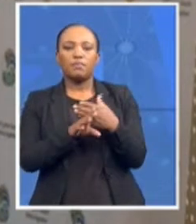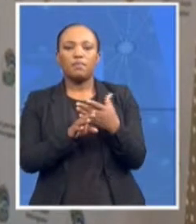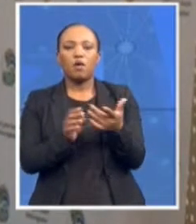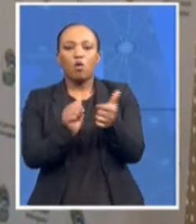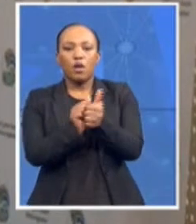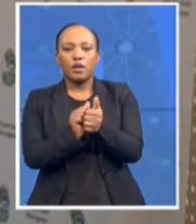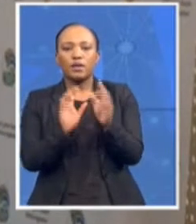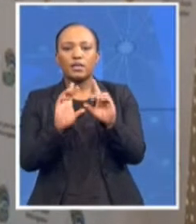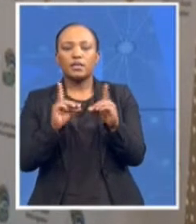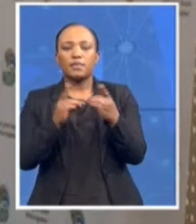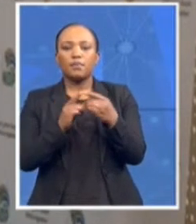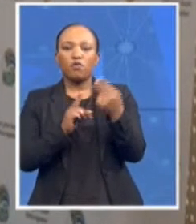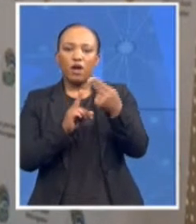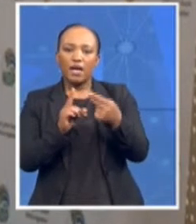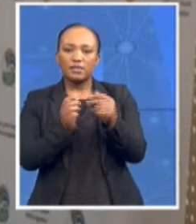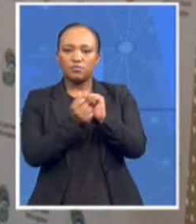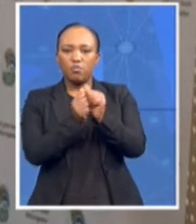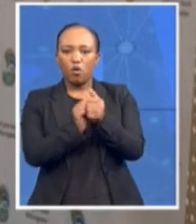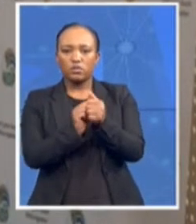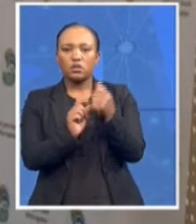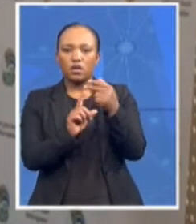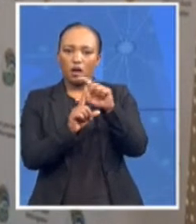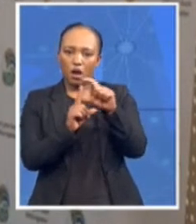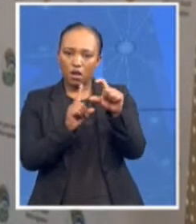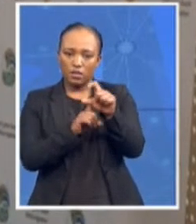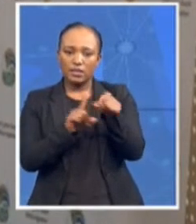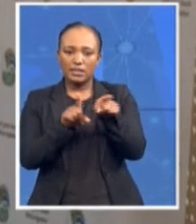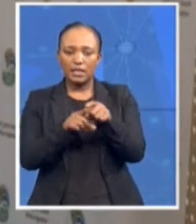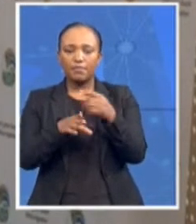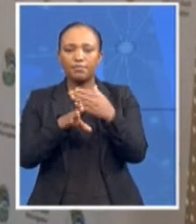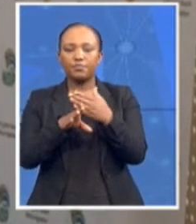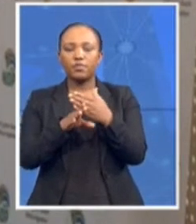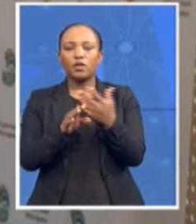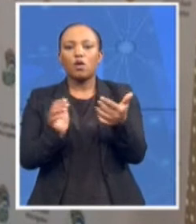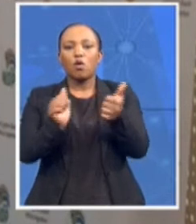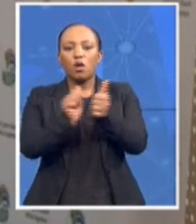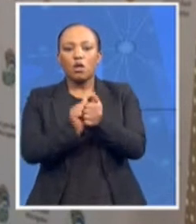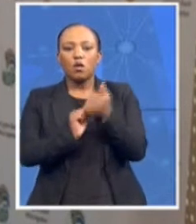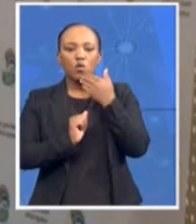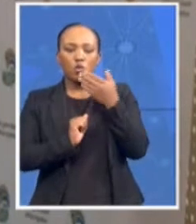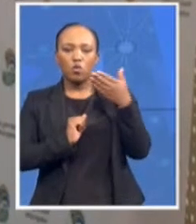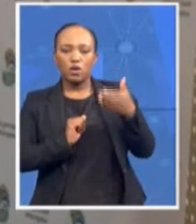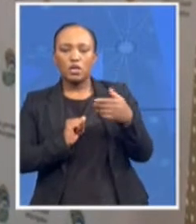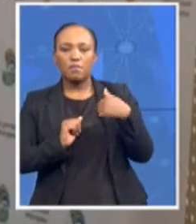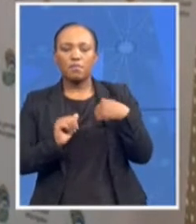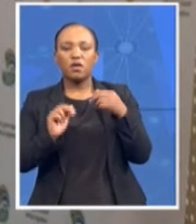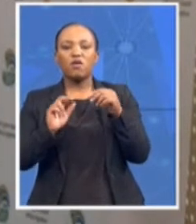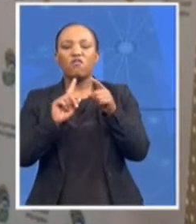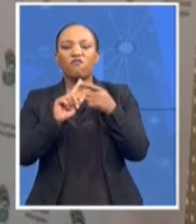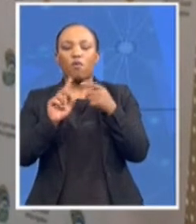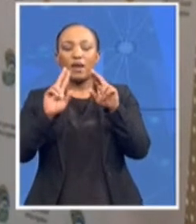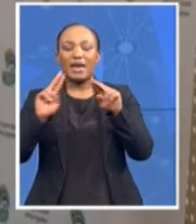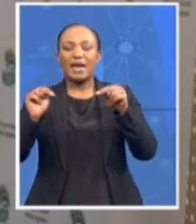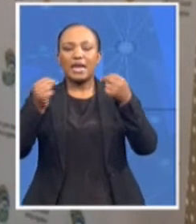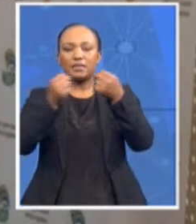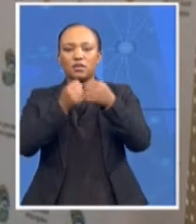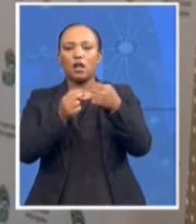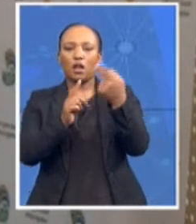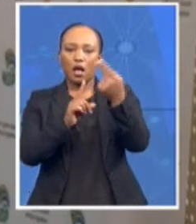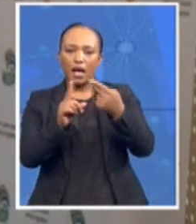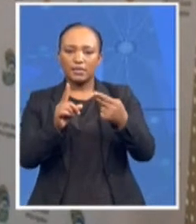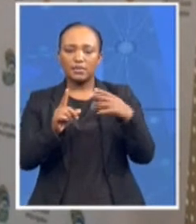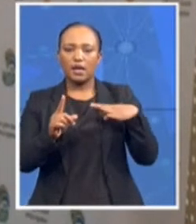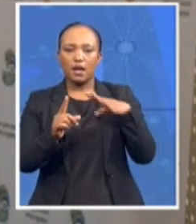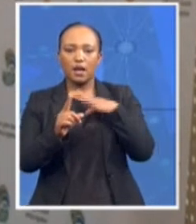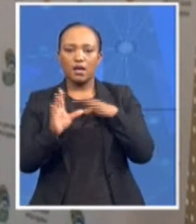and also my colleagues that are here with us from the National Arts Council as well. And also good morning to all the members of